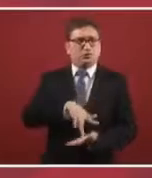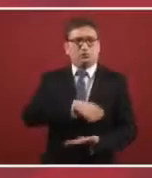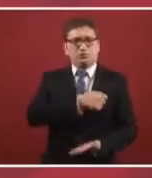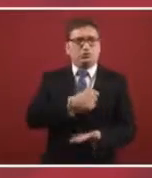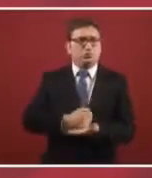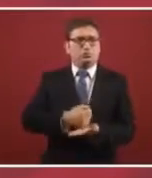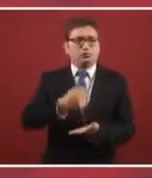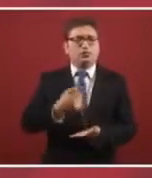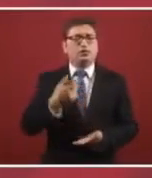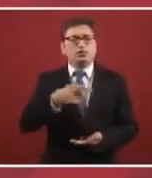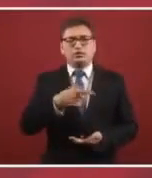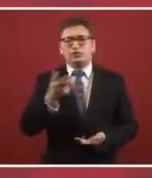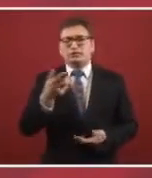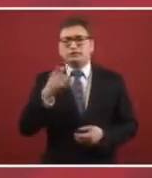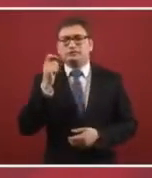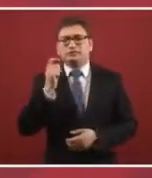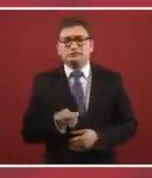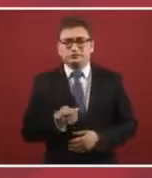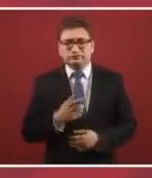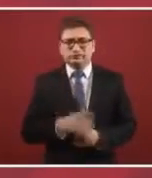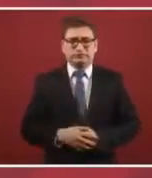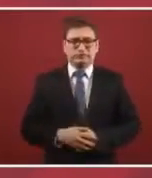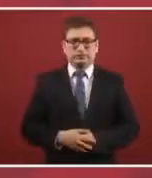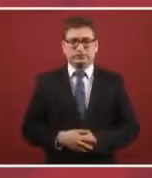la is agenda part of the agenda